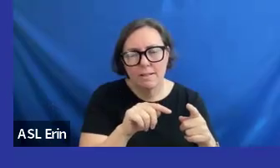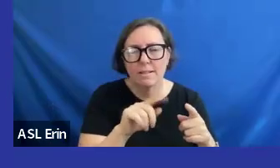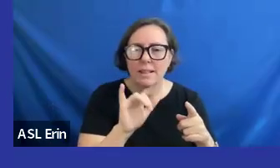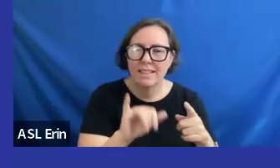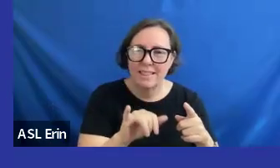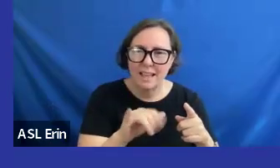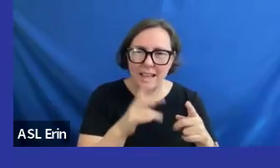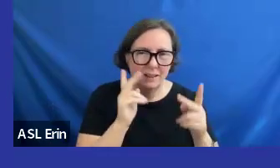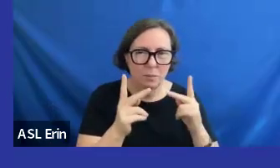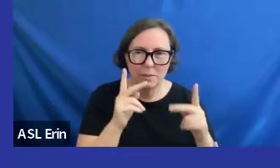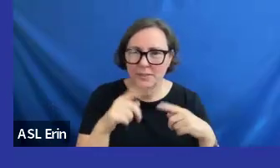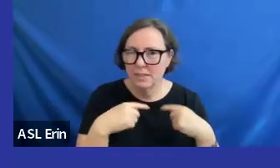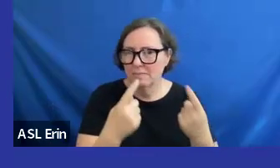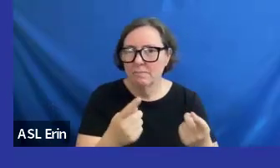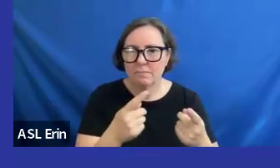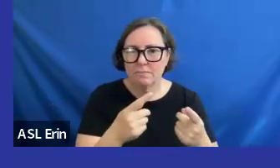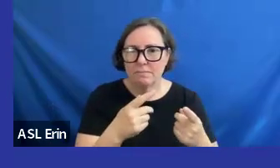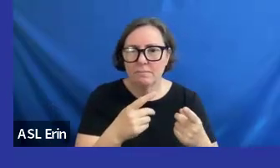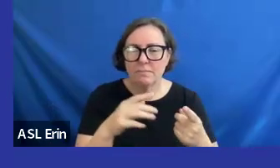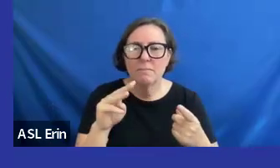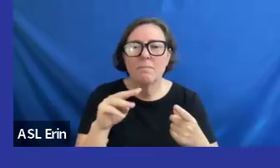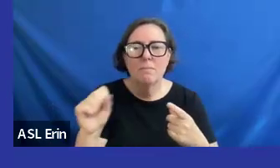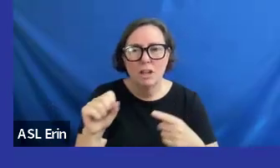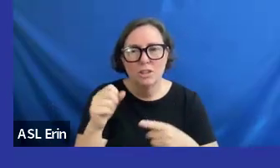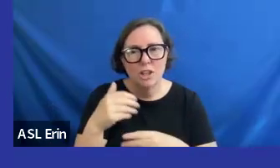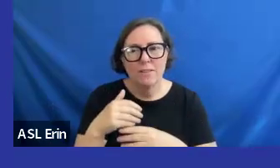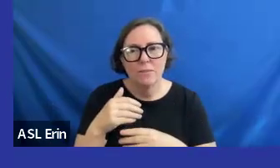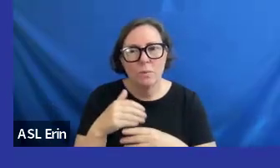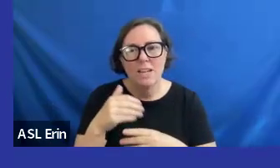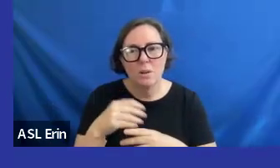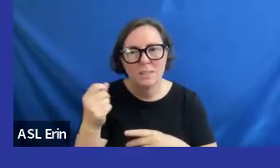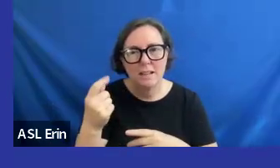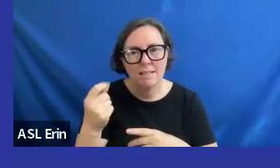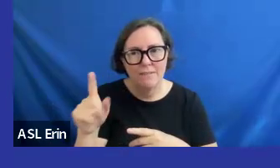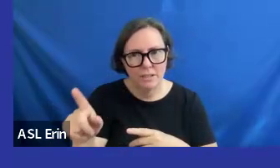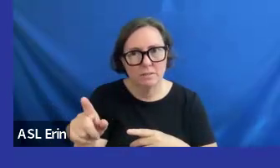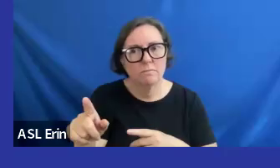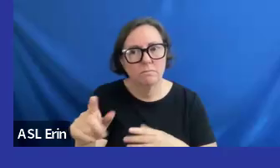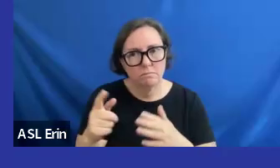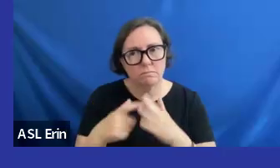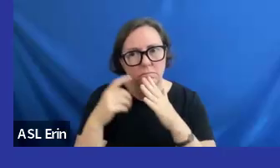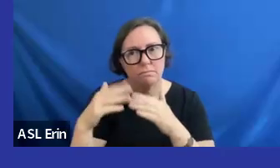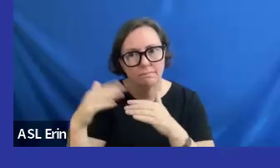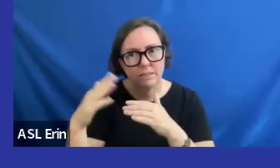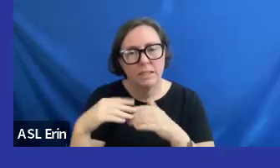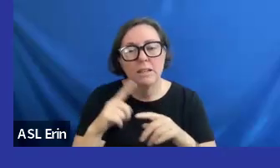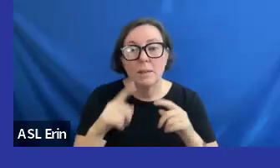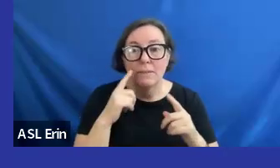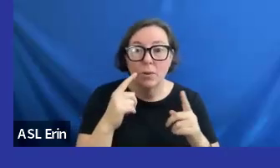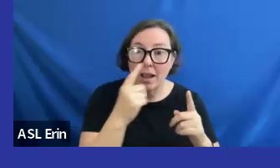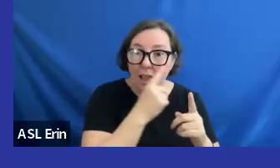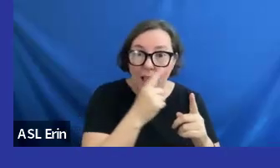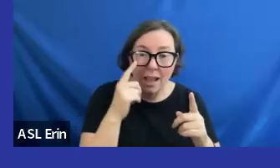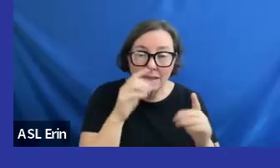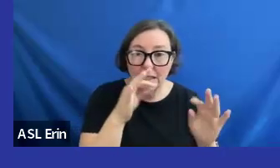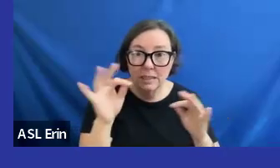that one we saw was Microsoft 11, Windows 11. But for the eye gaze user,